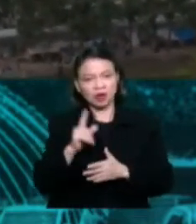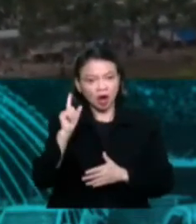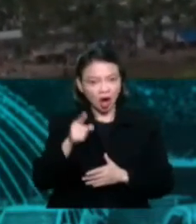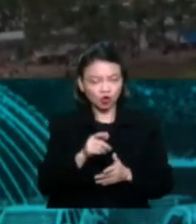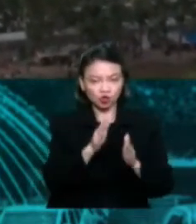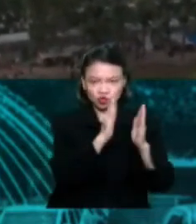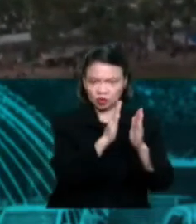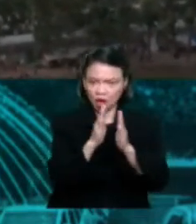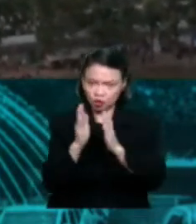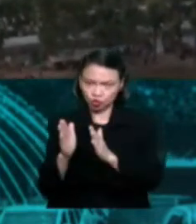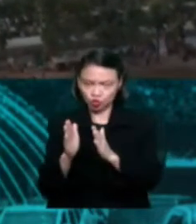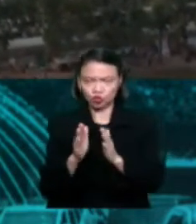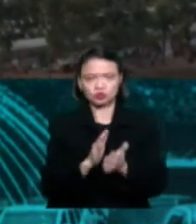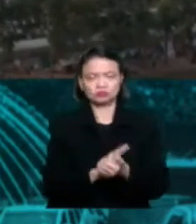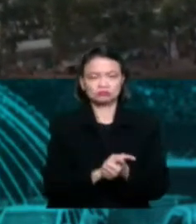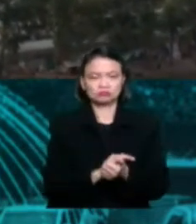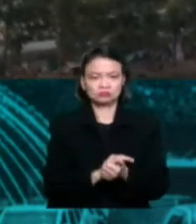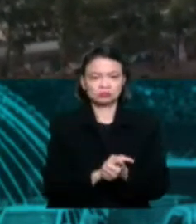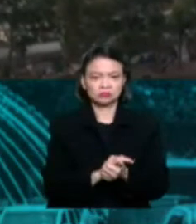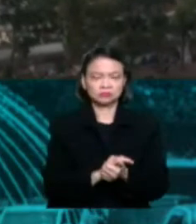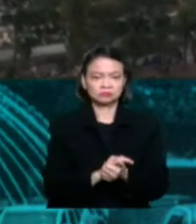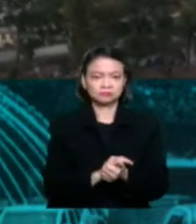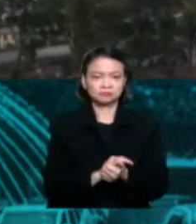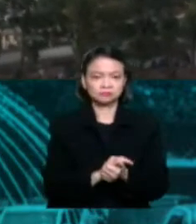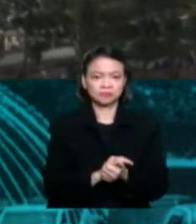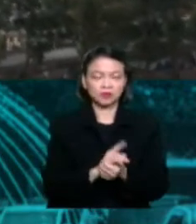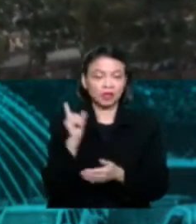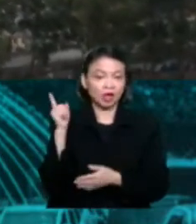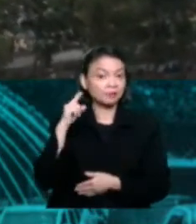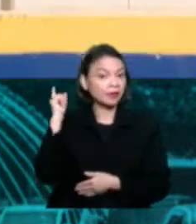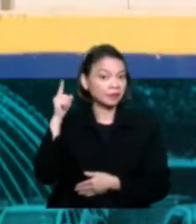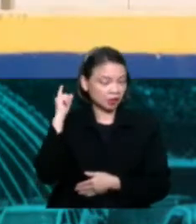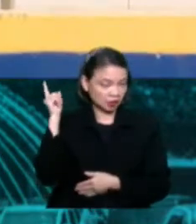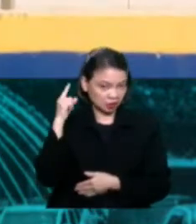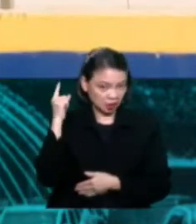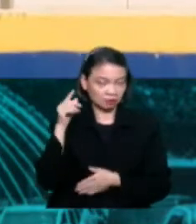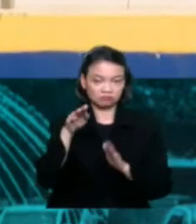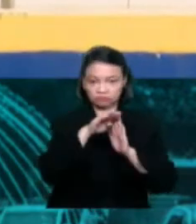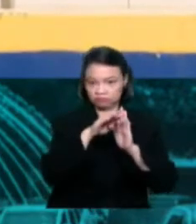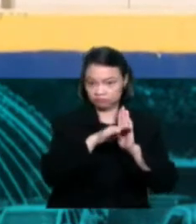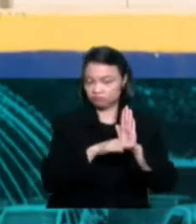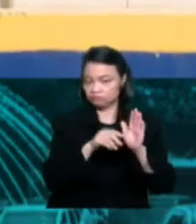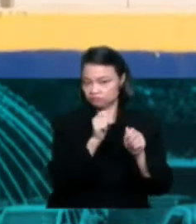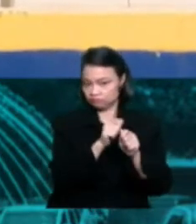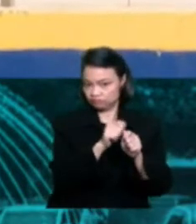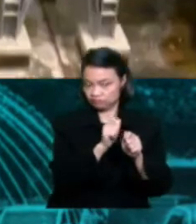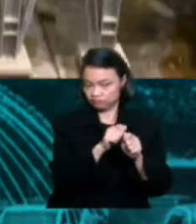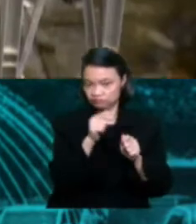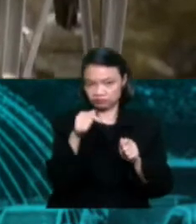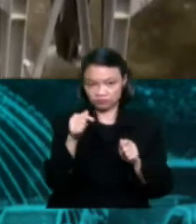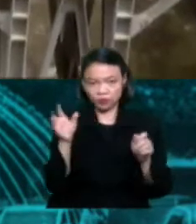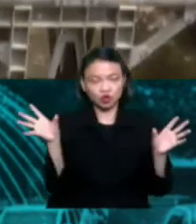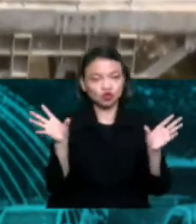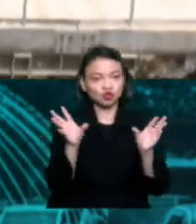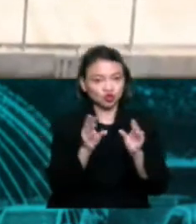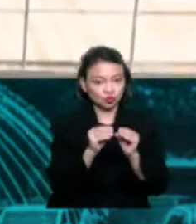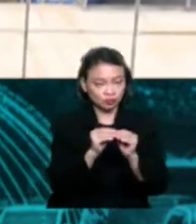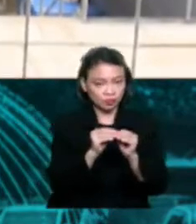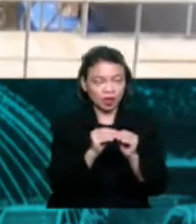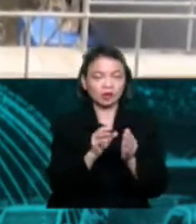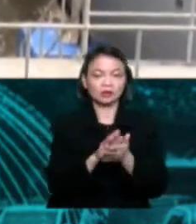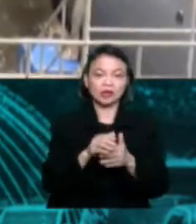Under governments, should be under the quantity and the contents is should be safe